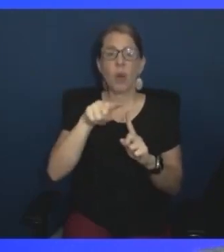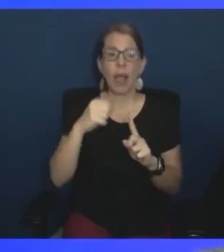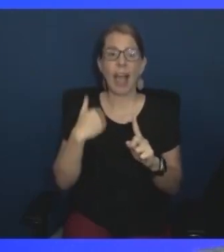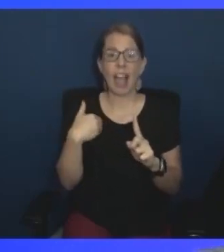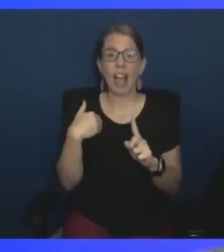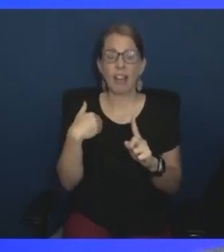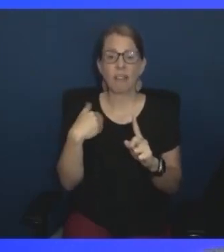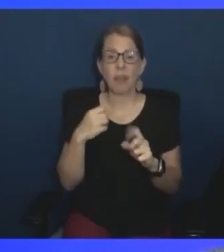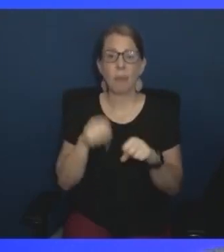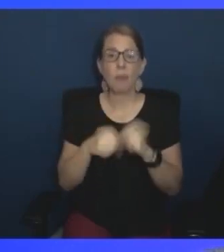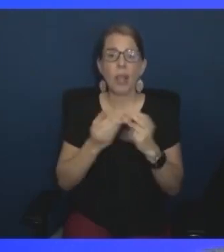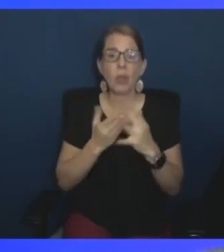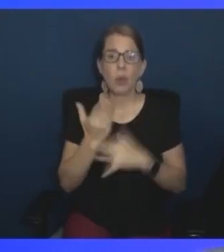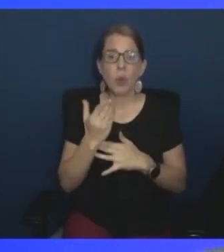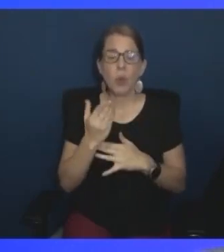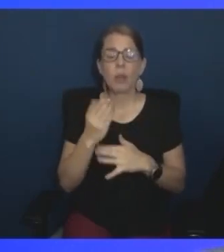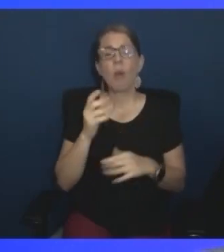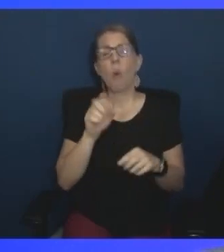that are immunocompromised, et cetera,